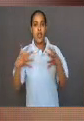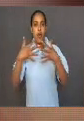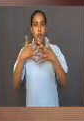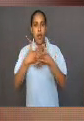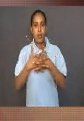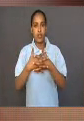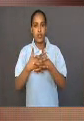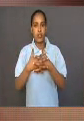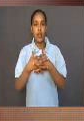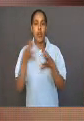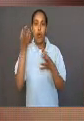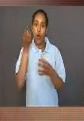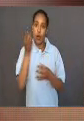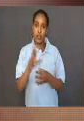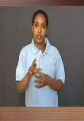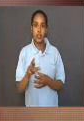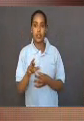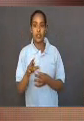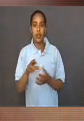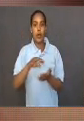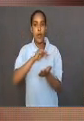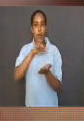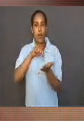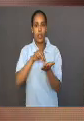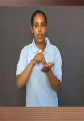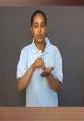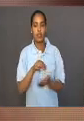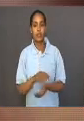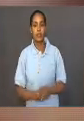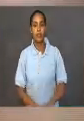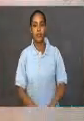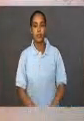compound or molecule.